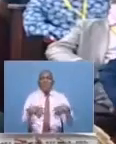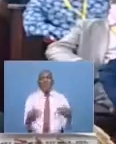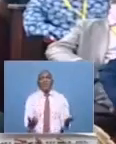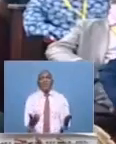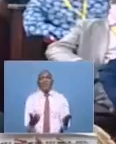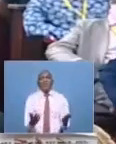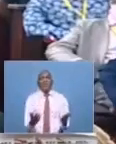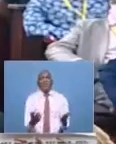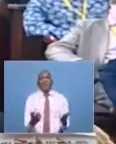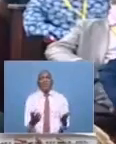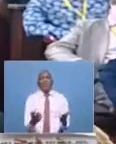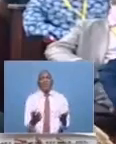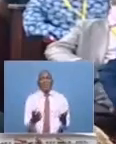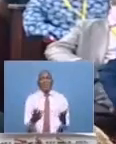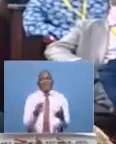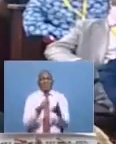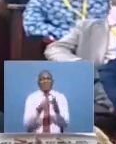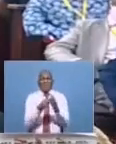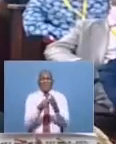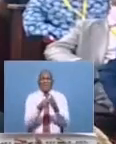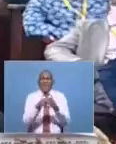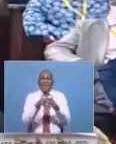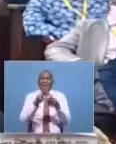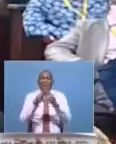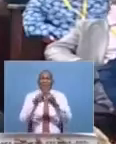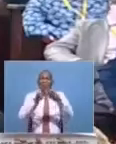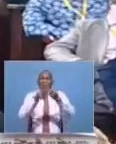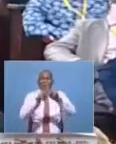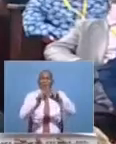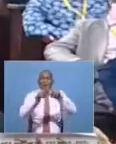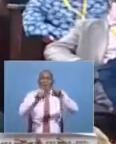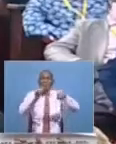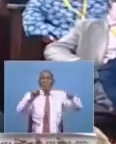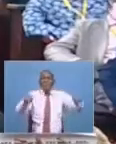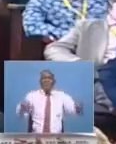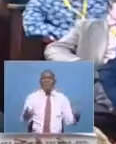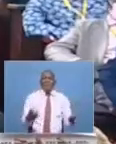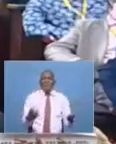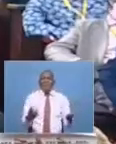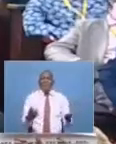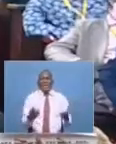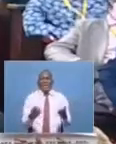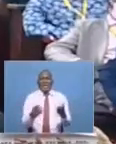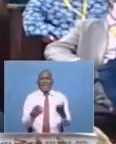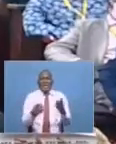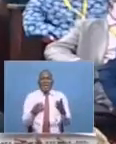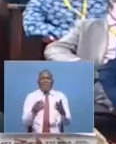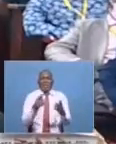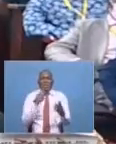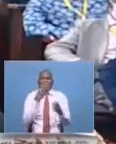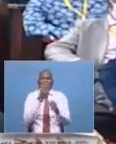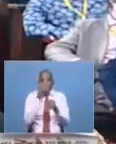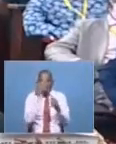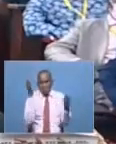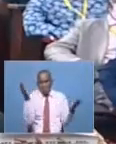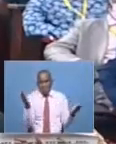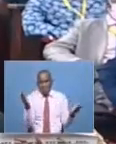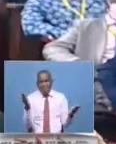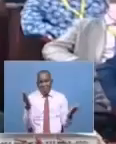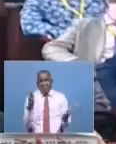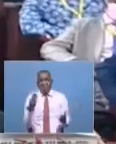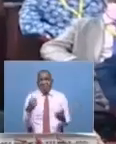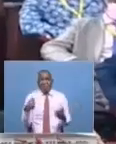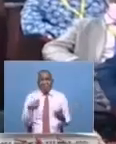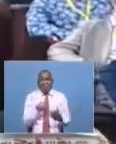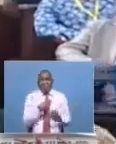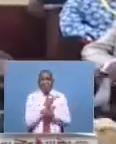there was an inadvertent error. An unsigned release. We don't know who issued it. We have no